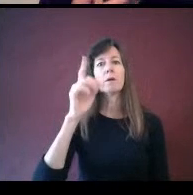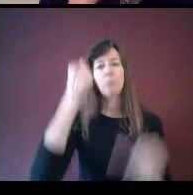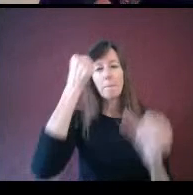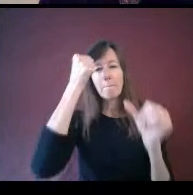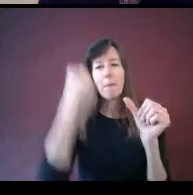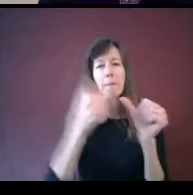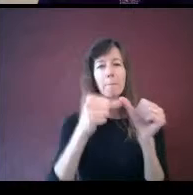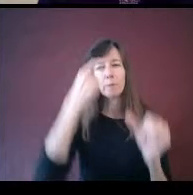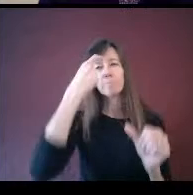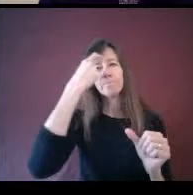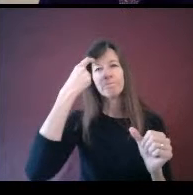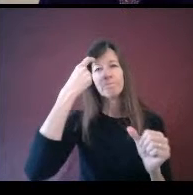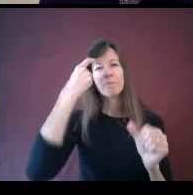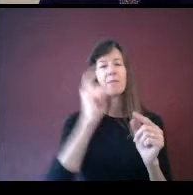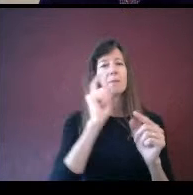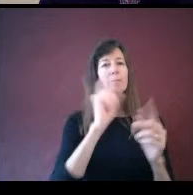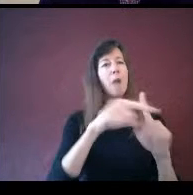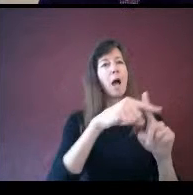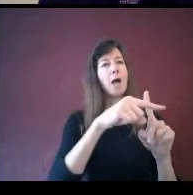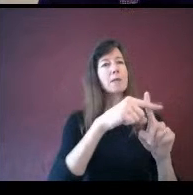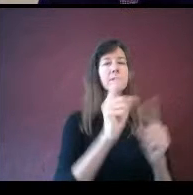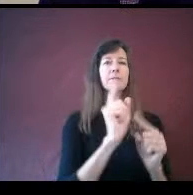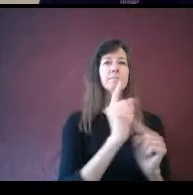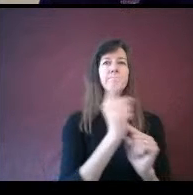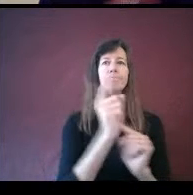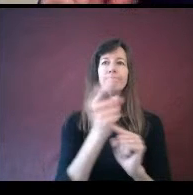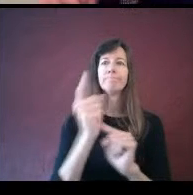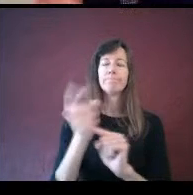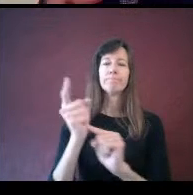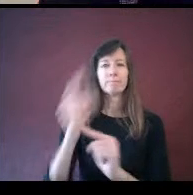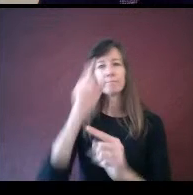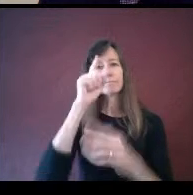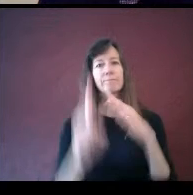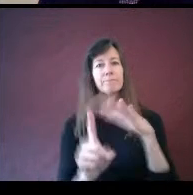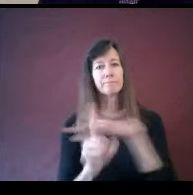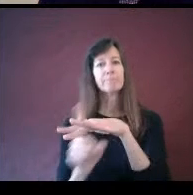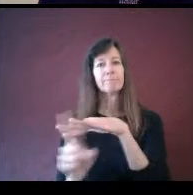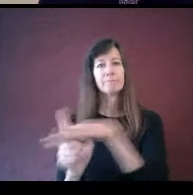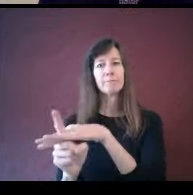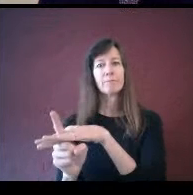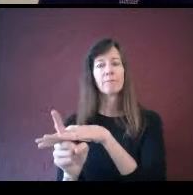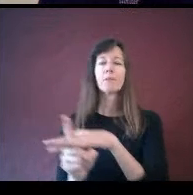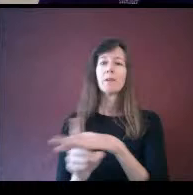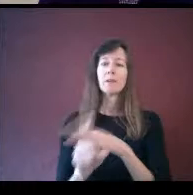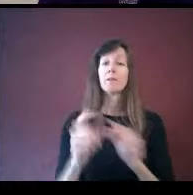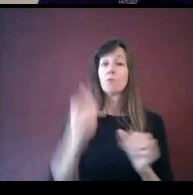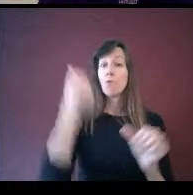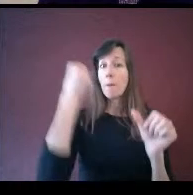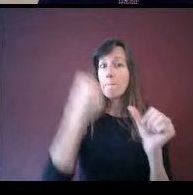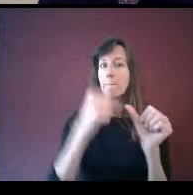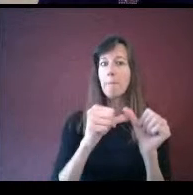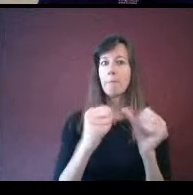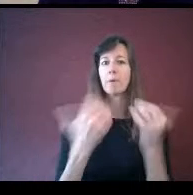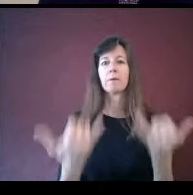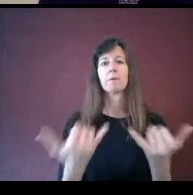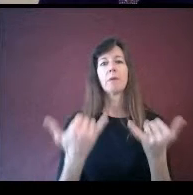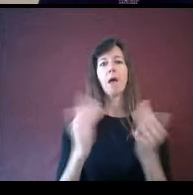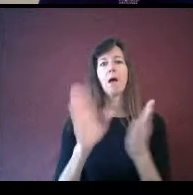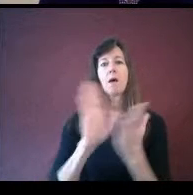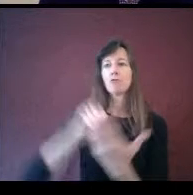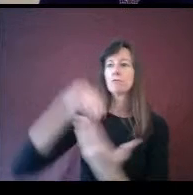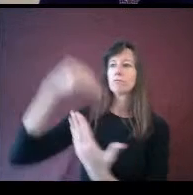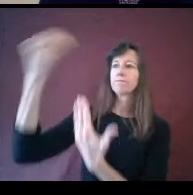to keep that perspective as we turn the calendar to a new year here. And as I said earlier, in terms